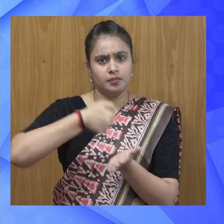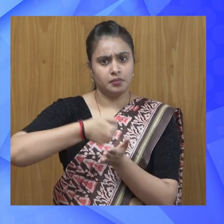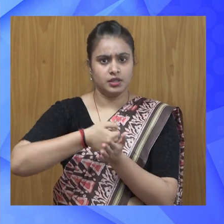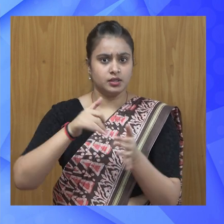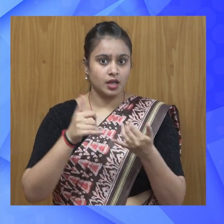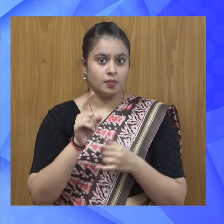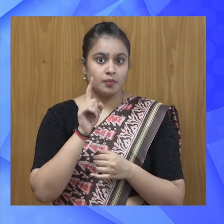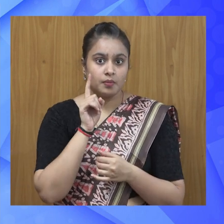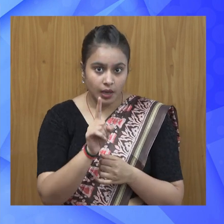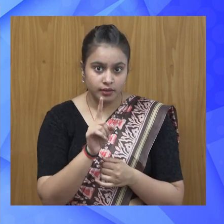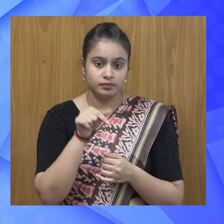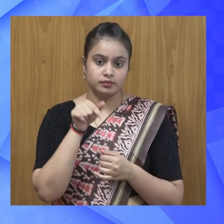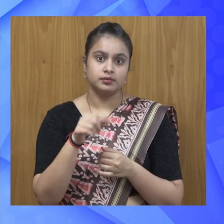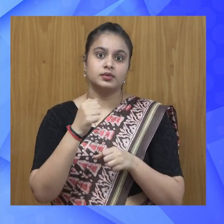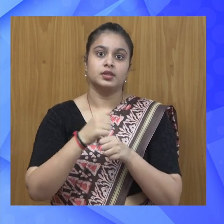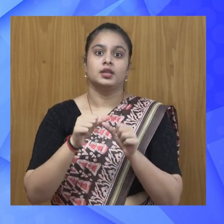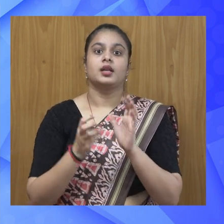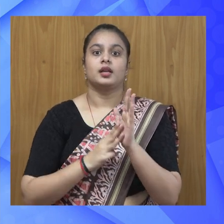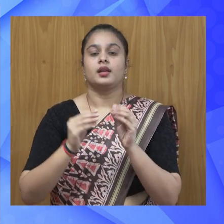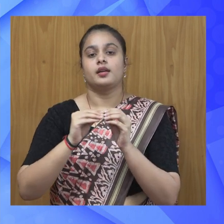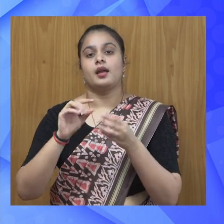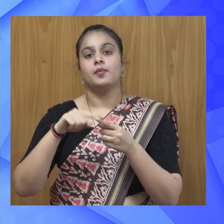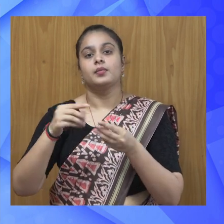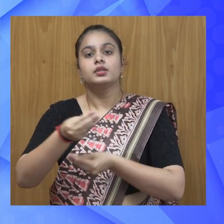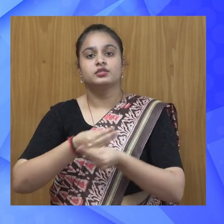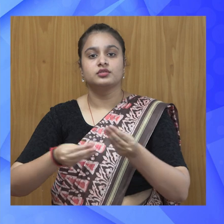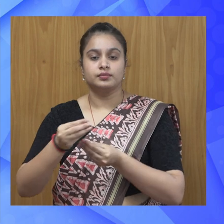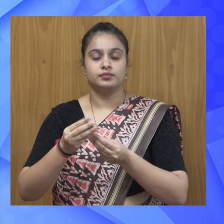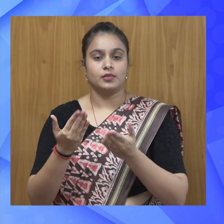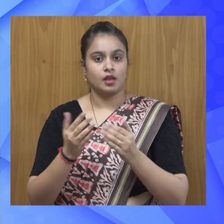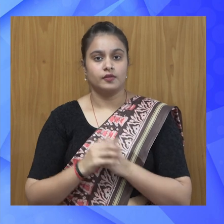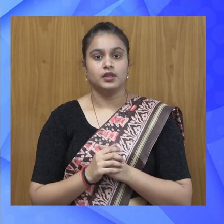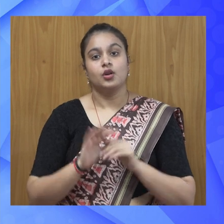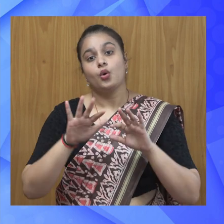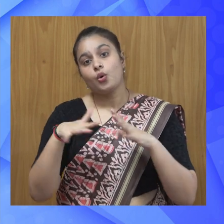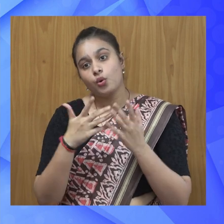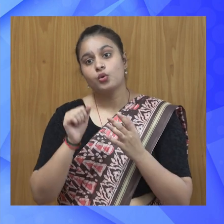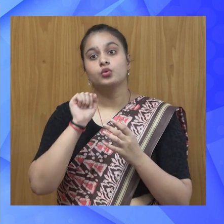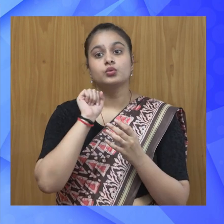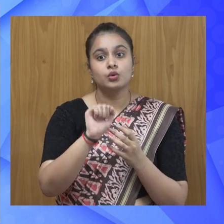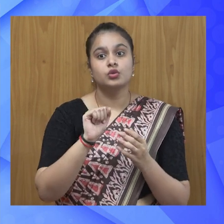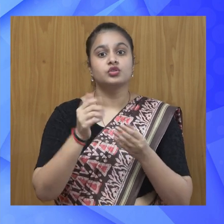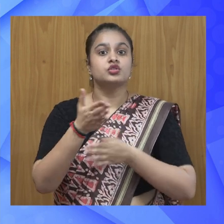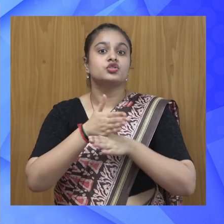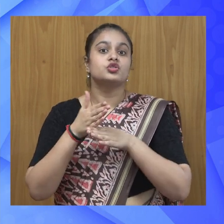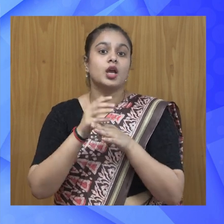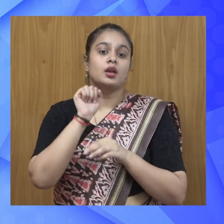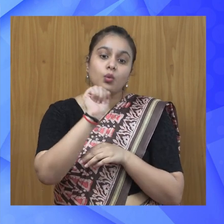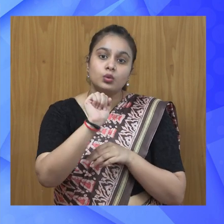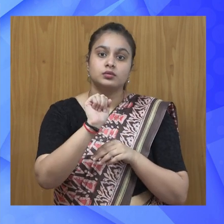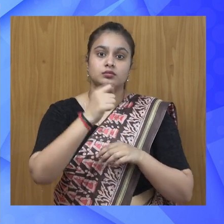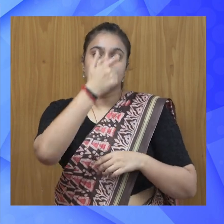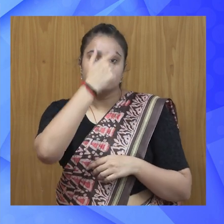they promote gambling. So you have to be aware about it, and they persuade you into sharing your data.